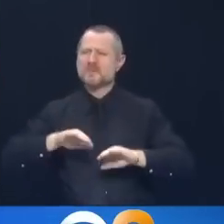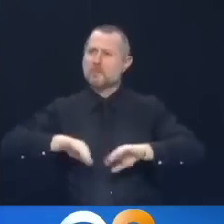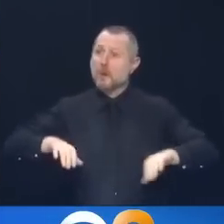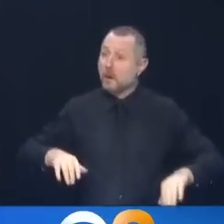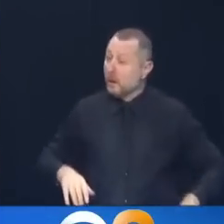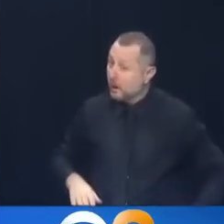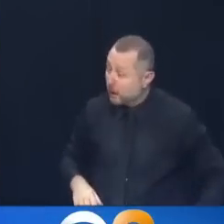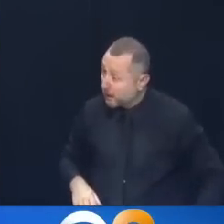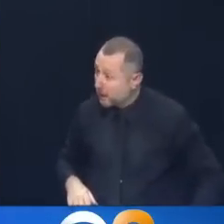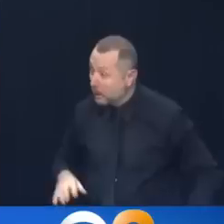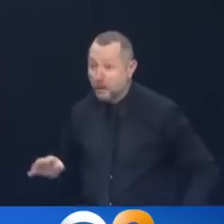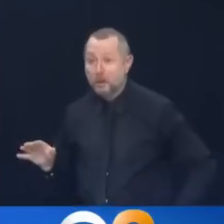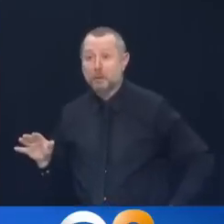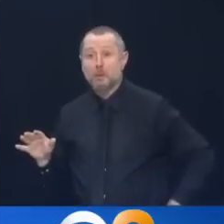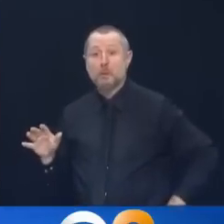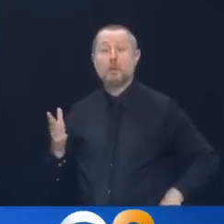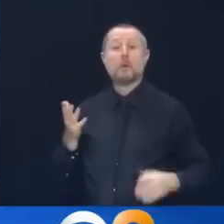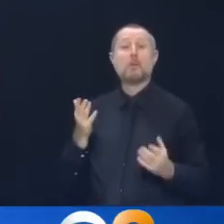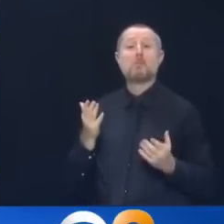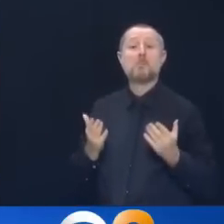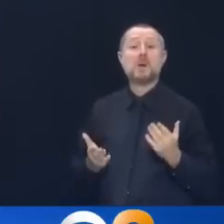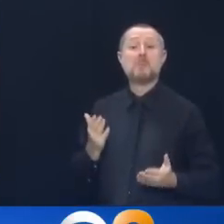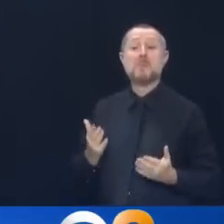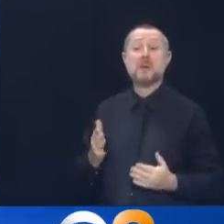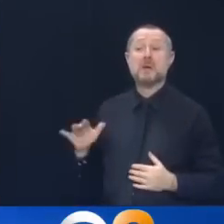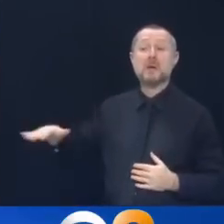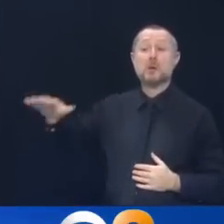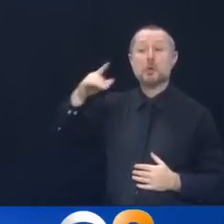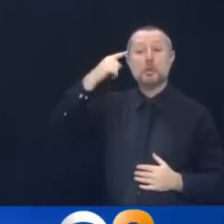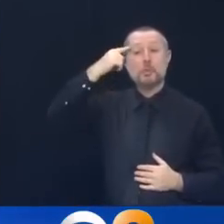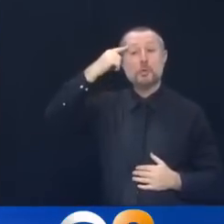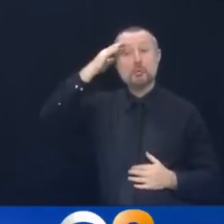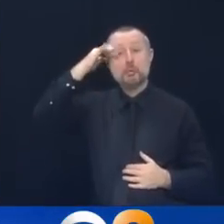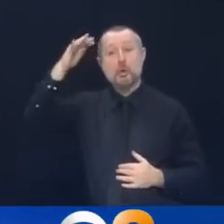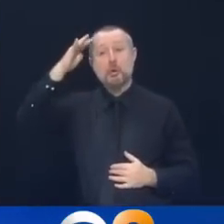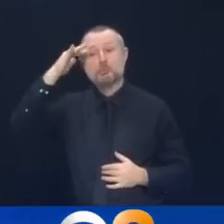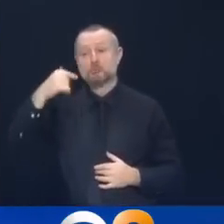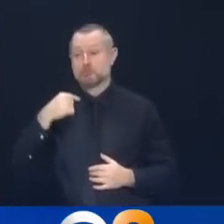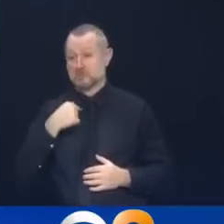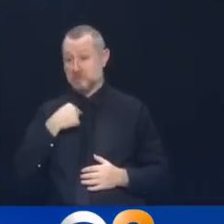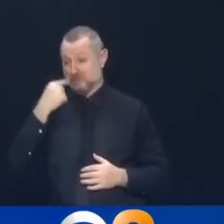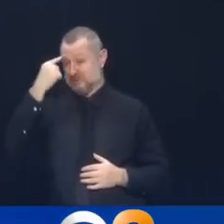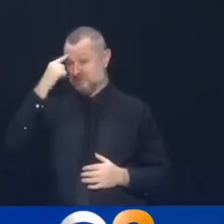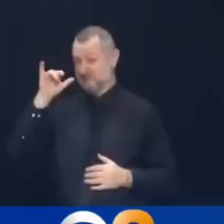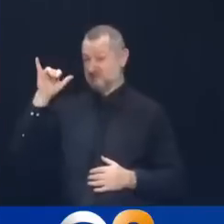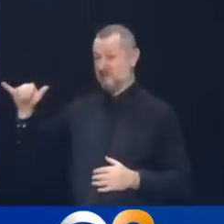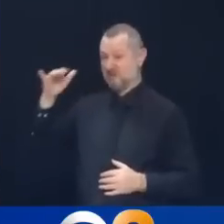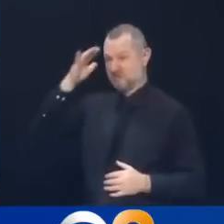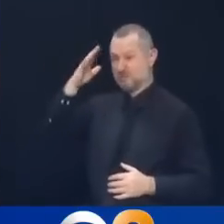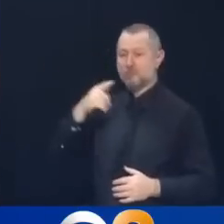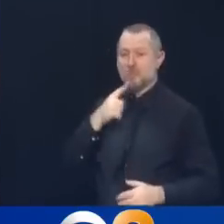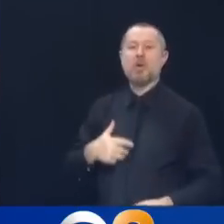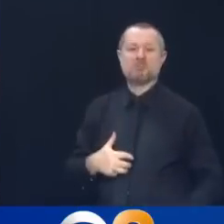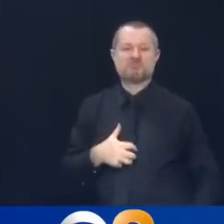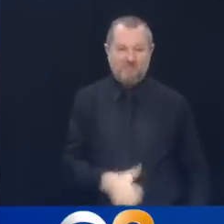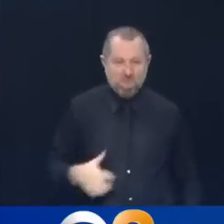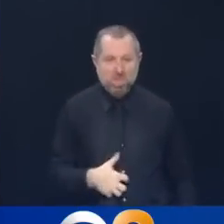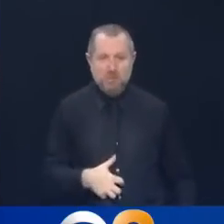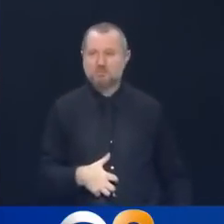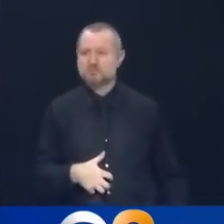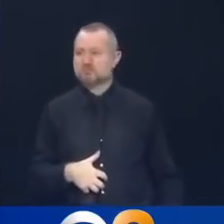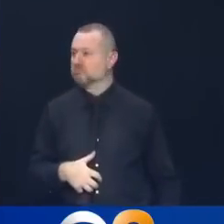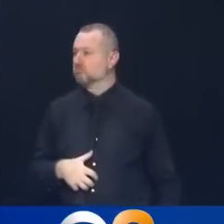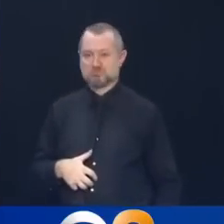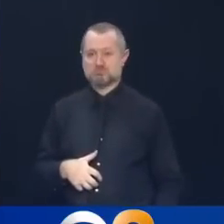Look, maybe that's a theory. I think it's repulsive, but it's not up to you. It's